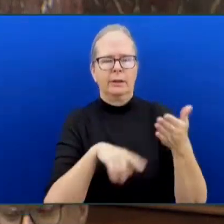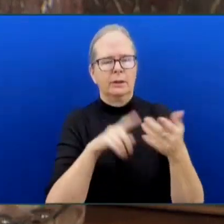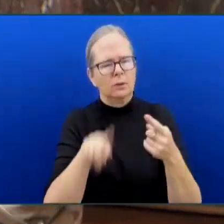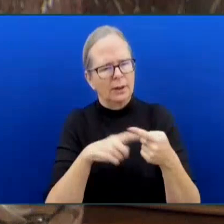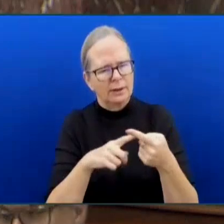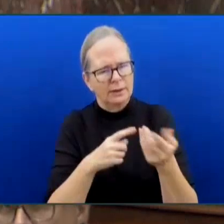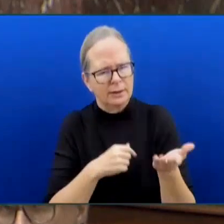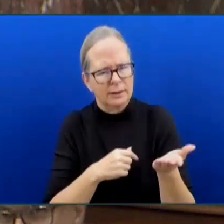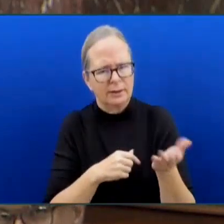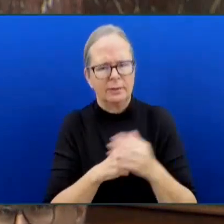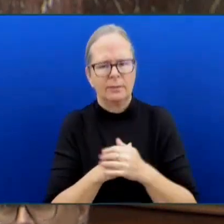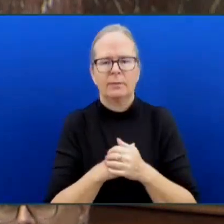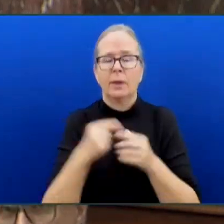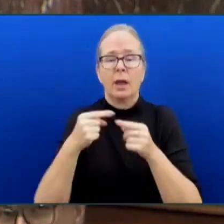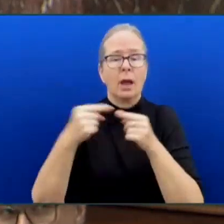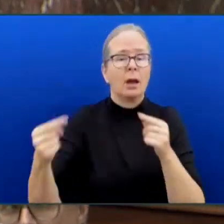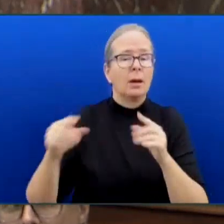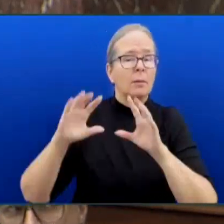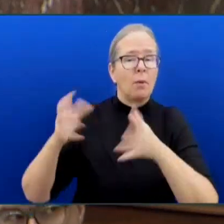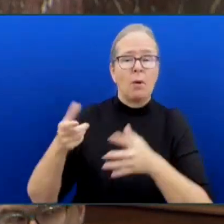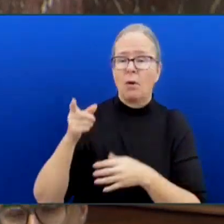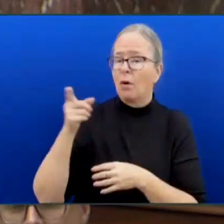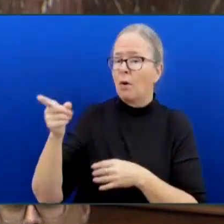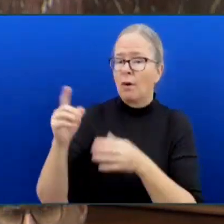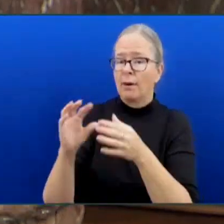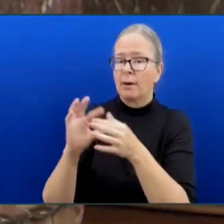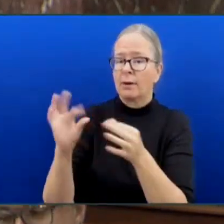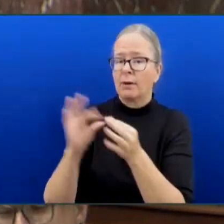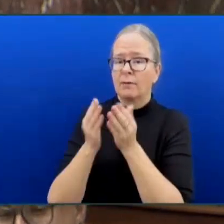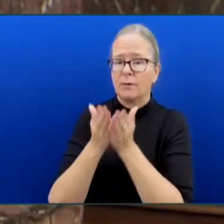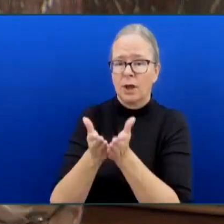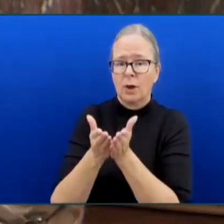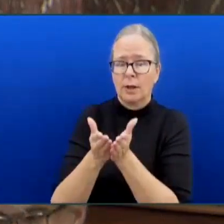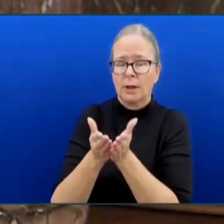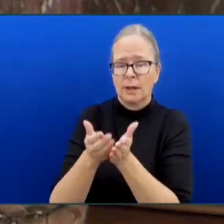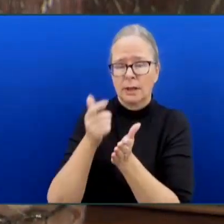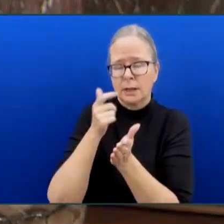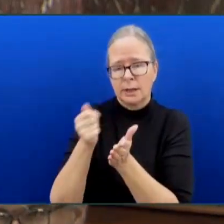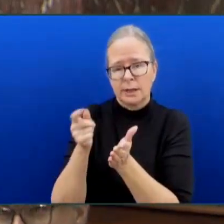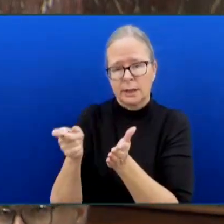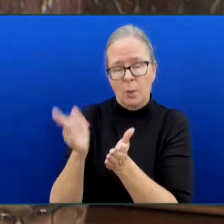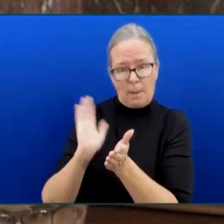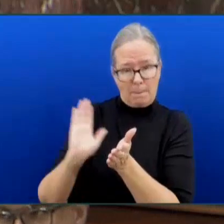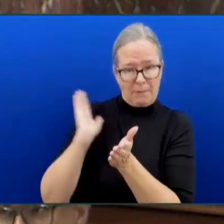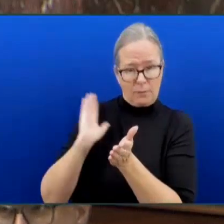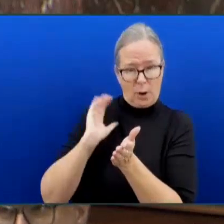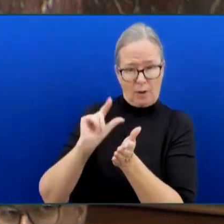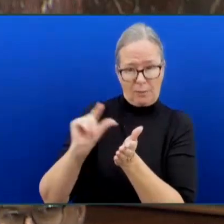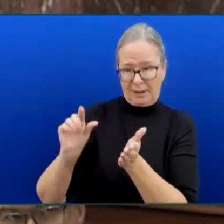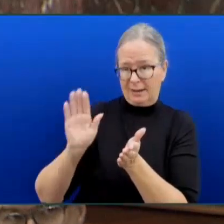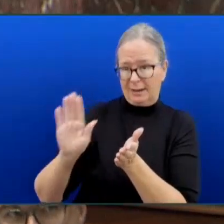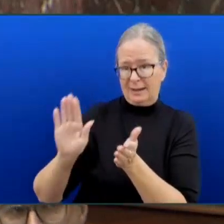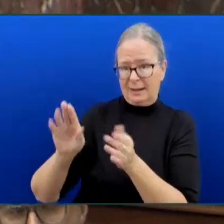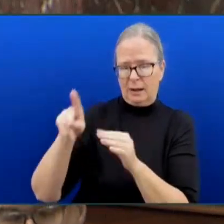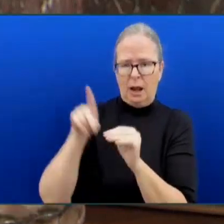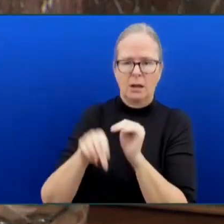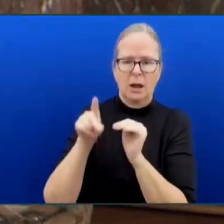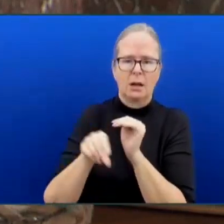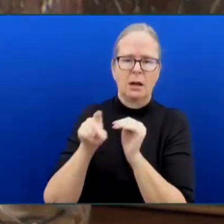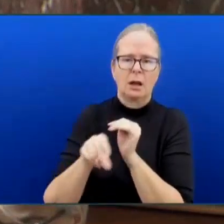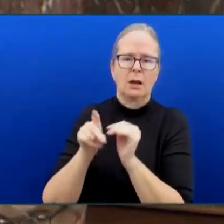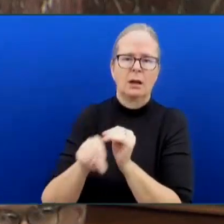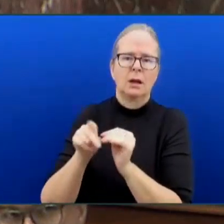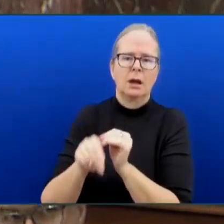they were in office. They made ferries more expensive. They cut hundreds of routes to ferry-dependent communities,